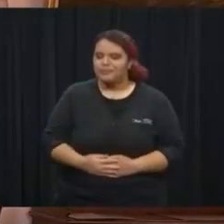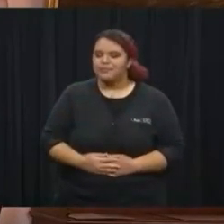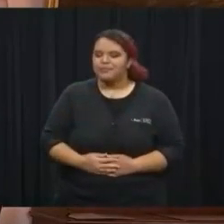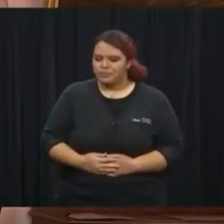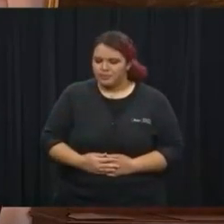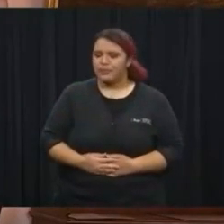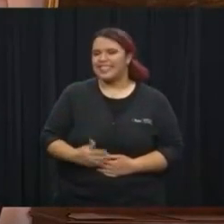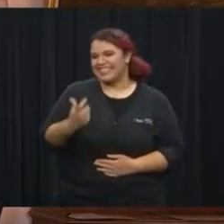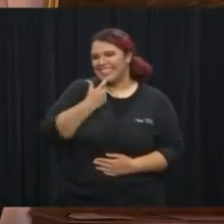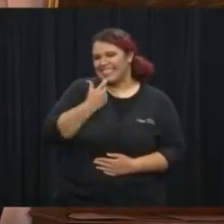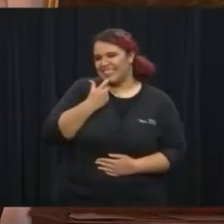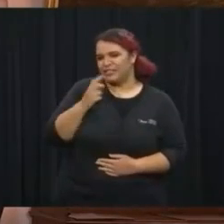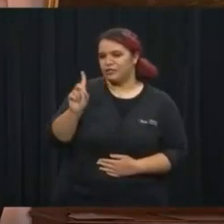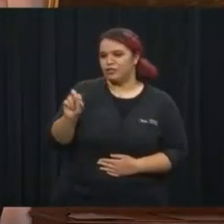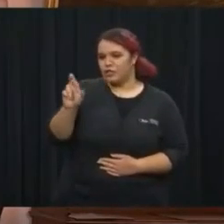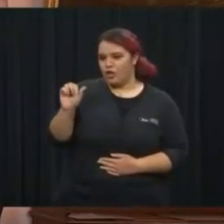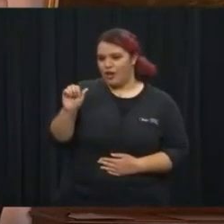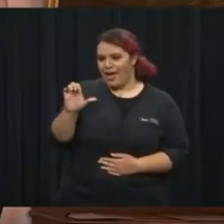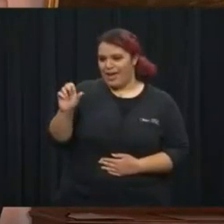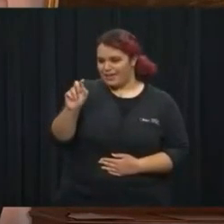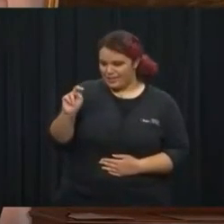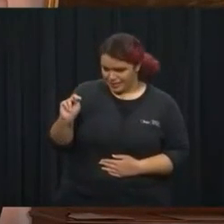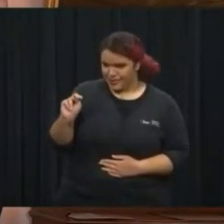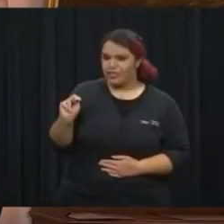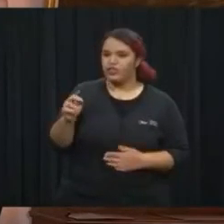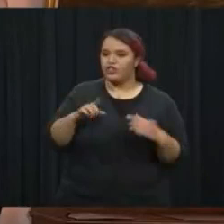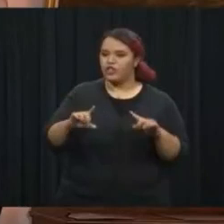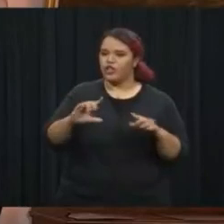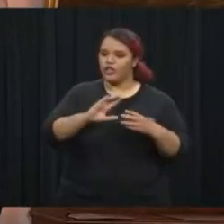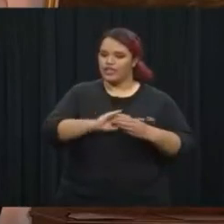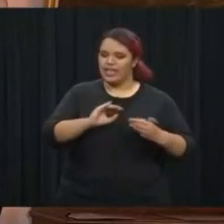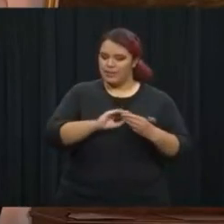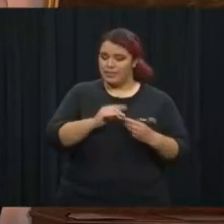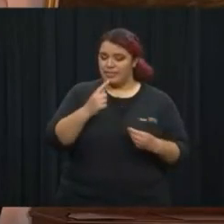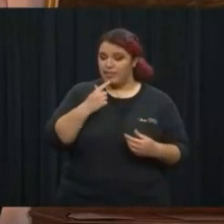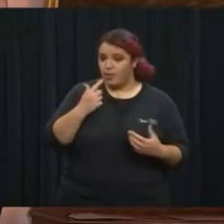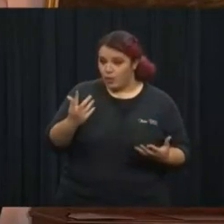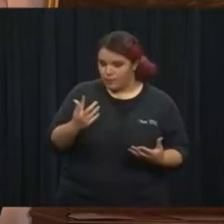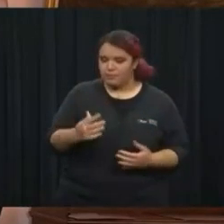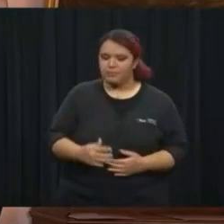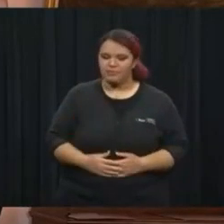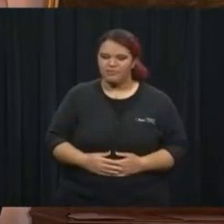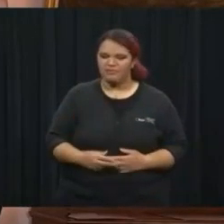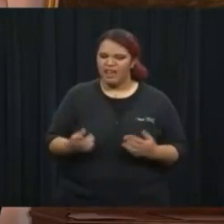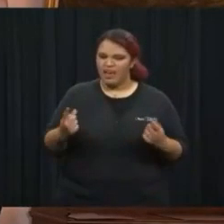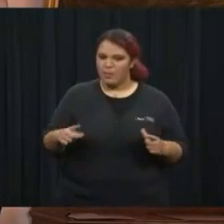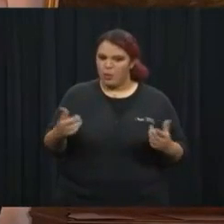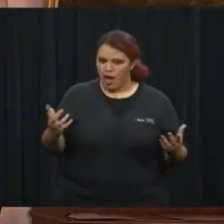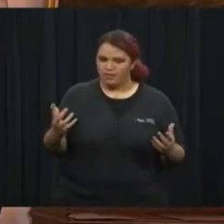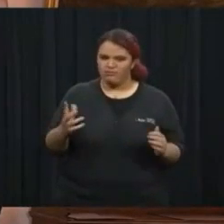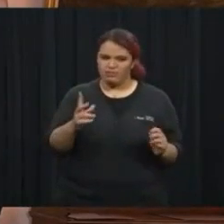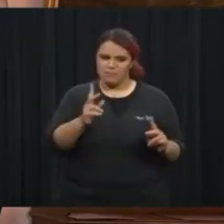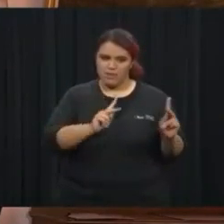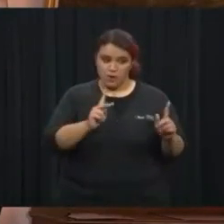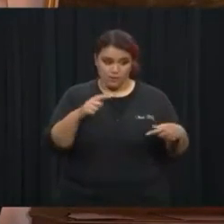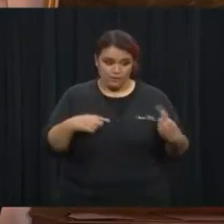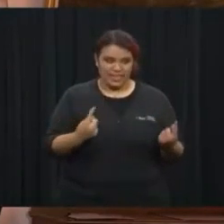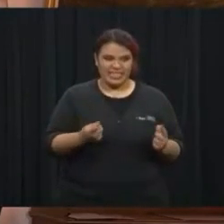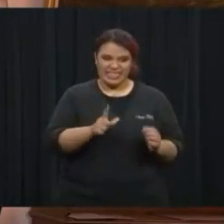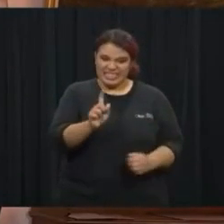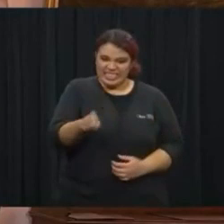Just really quick, we have spoken to some readers, including one who is a physician